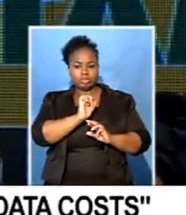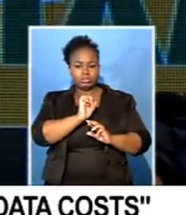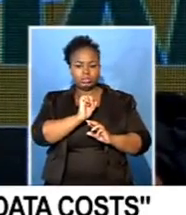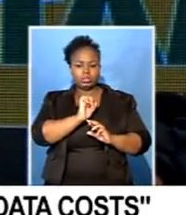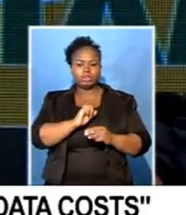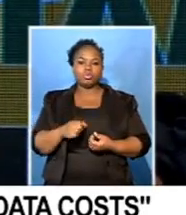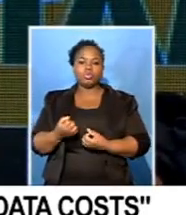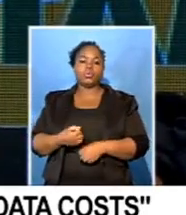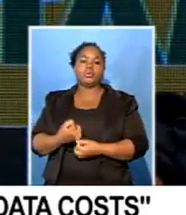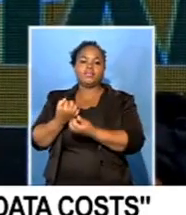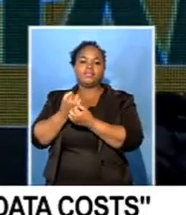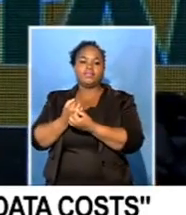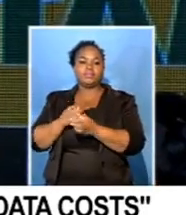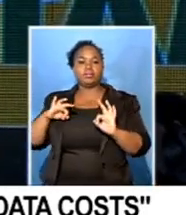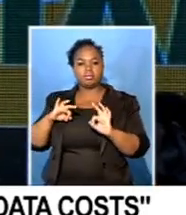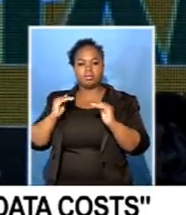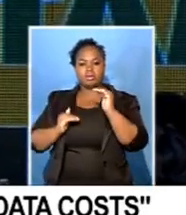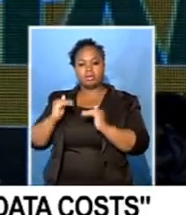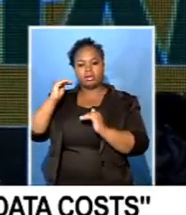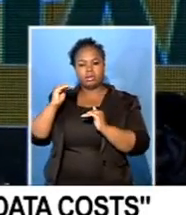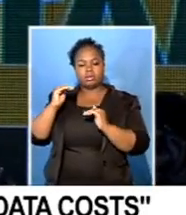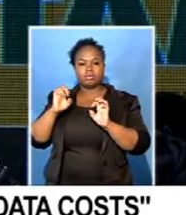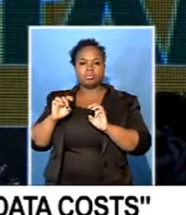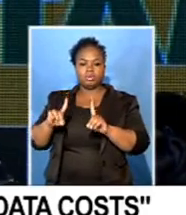fee-free higher education and training.